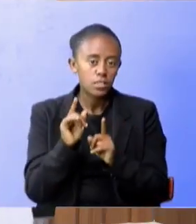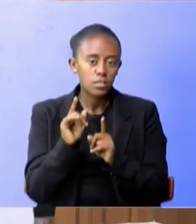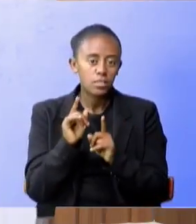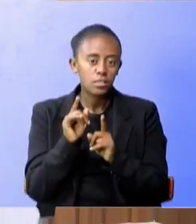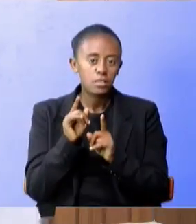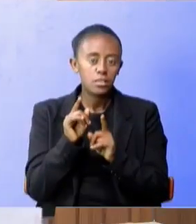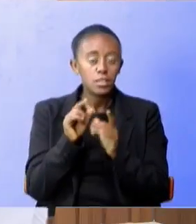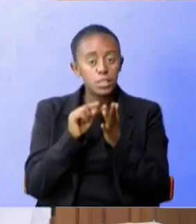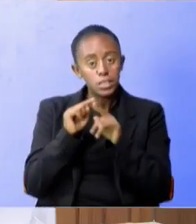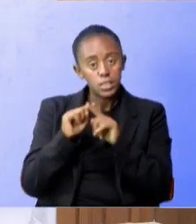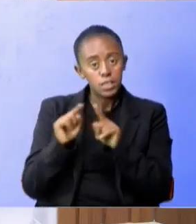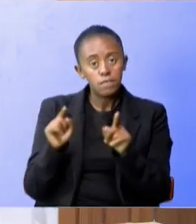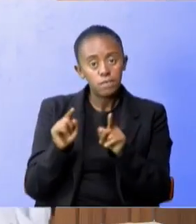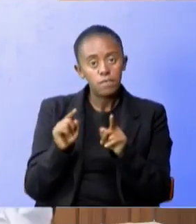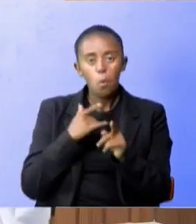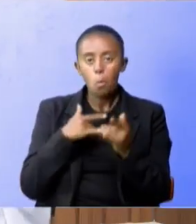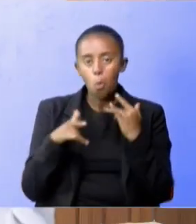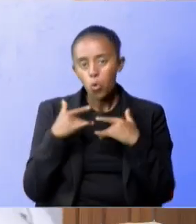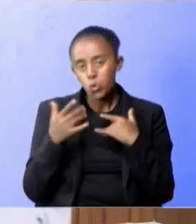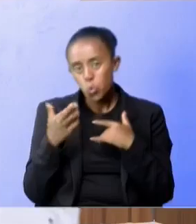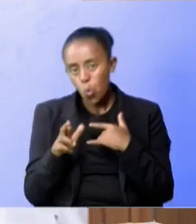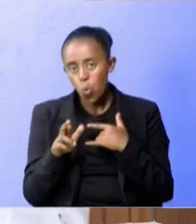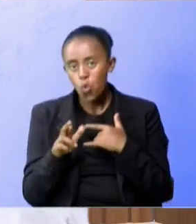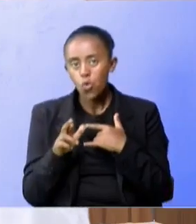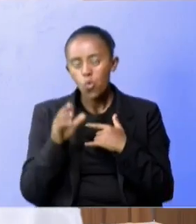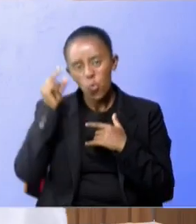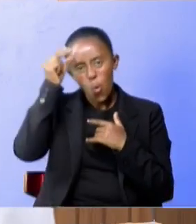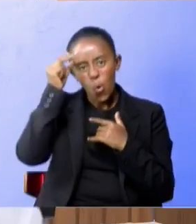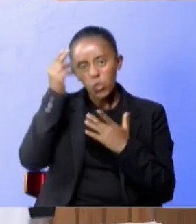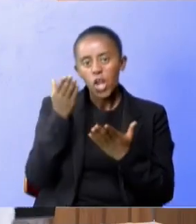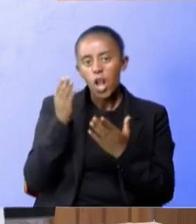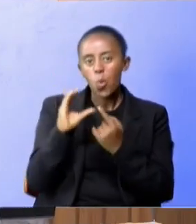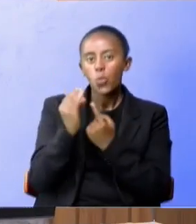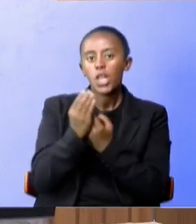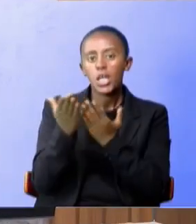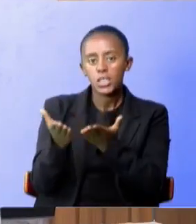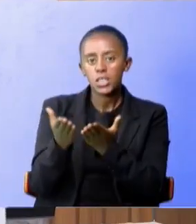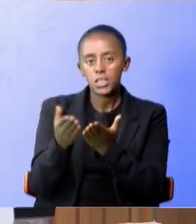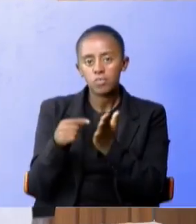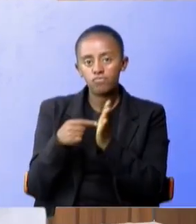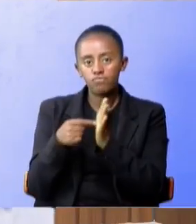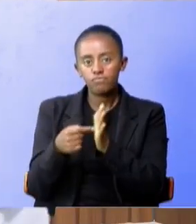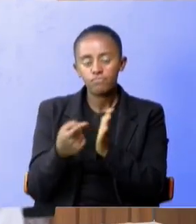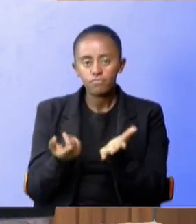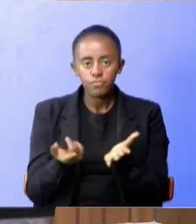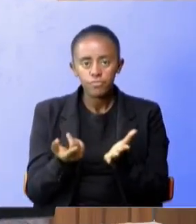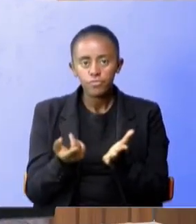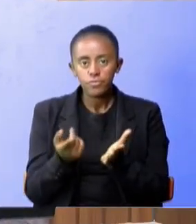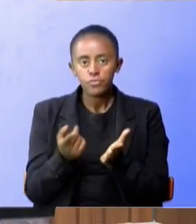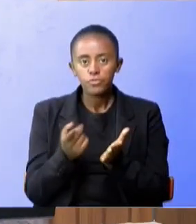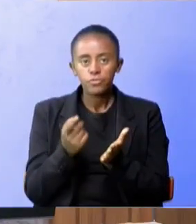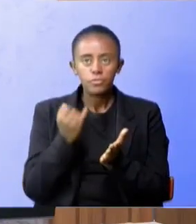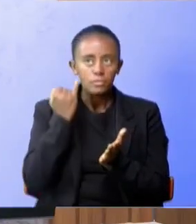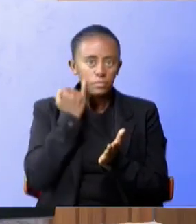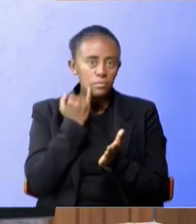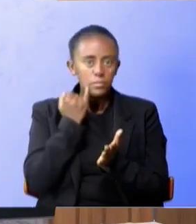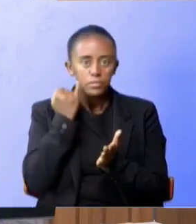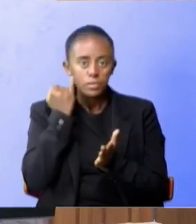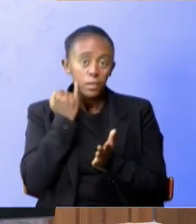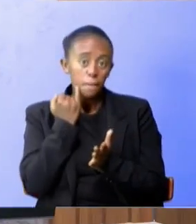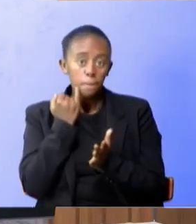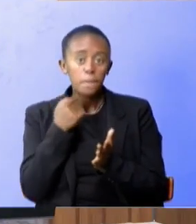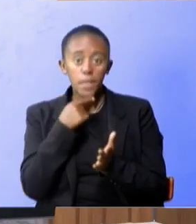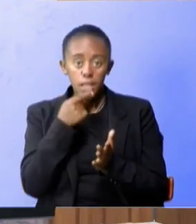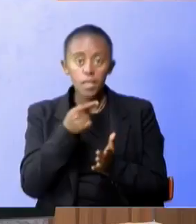There's a difference in emotion or cultural context. For example, with skinny and slim, if